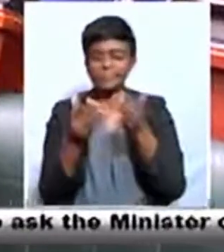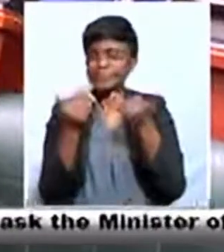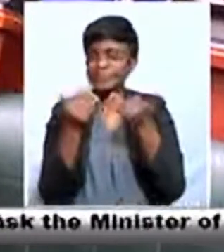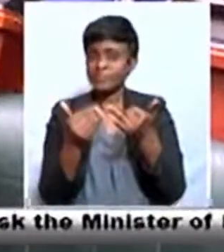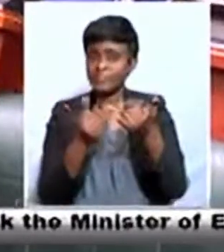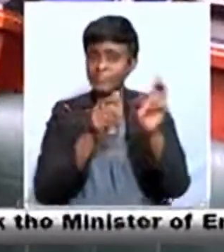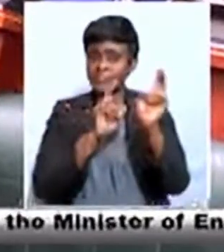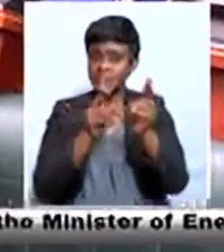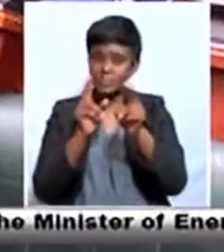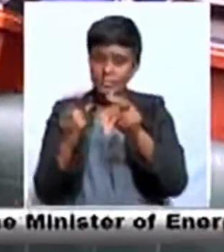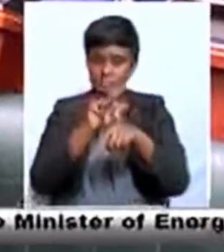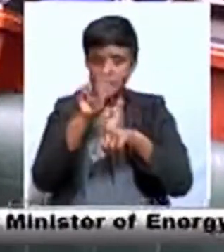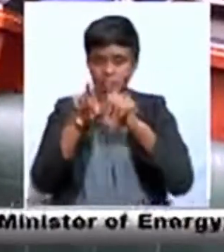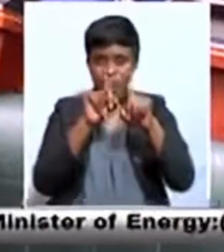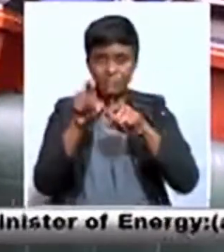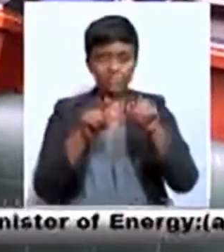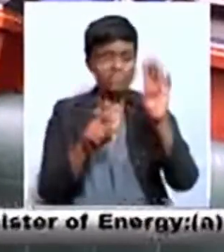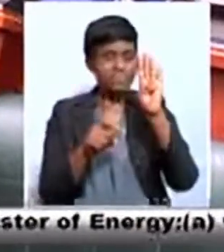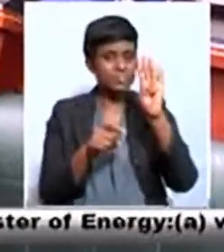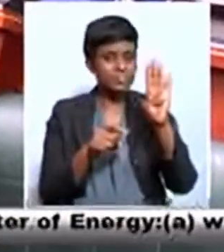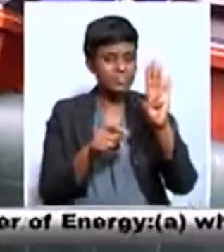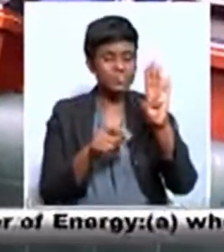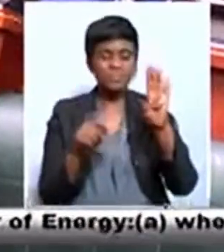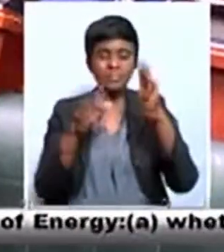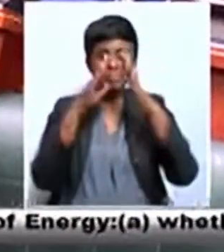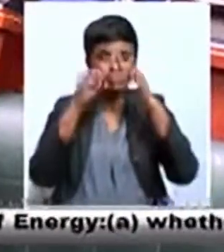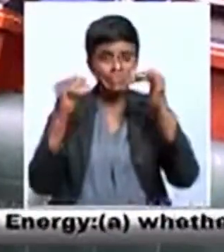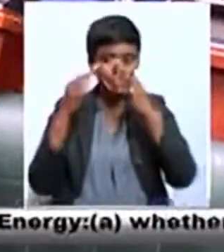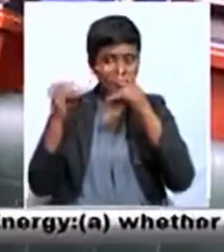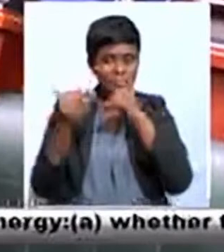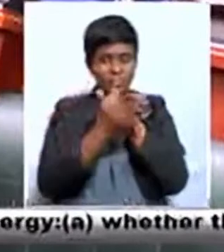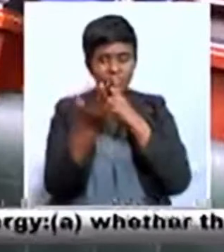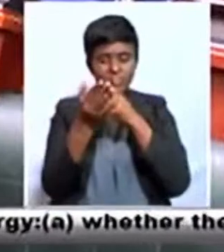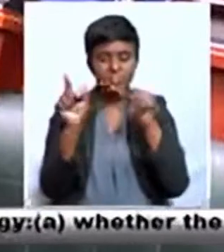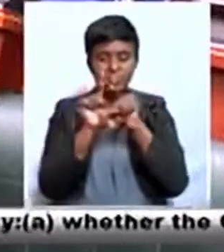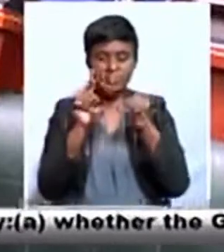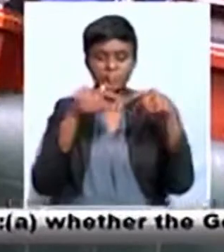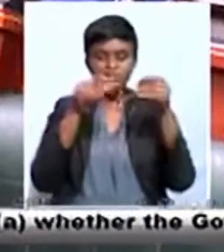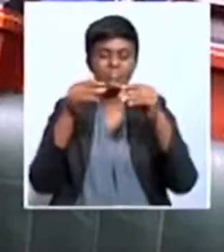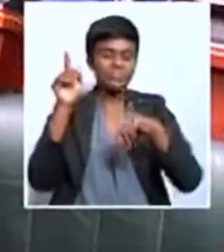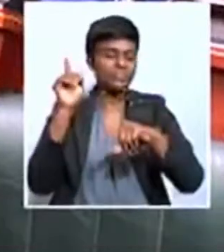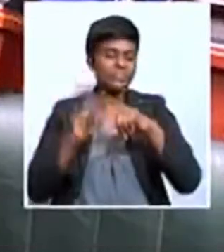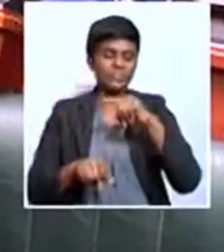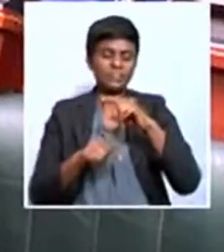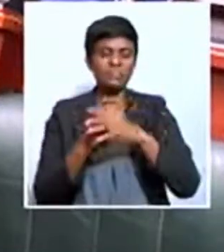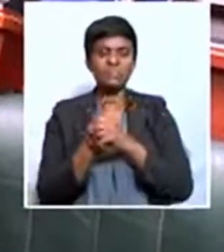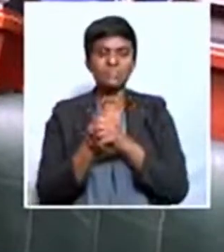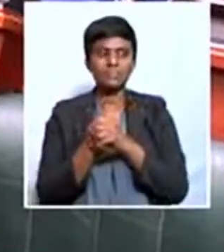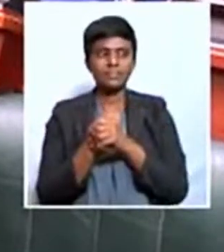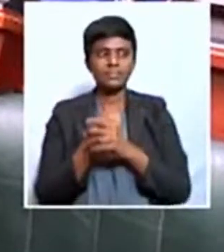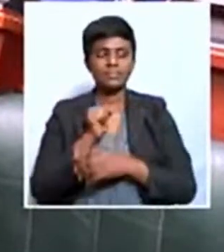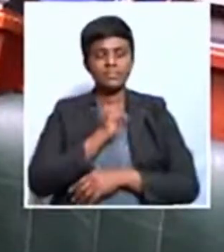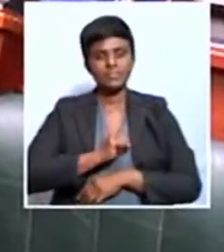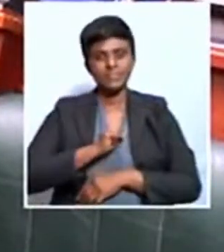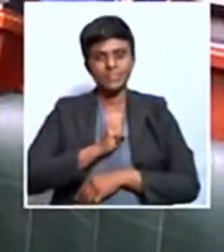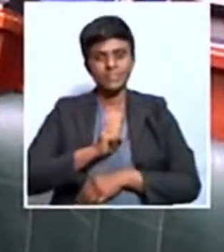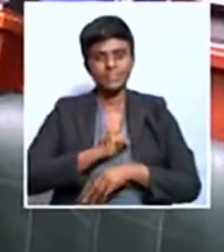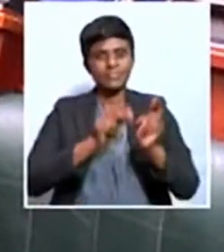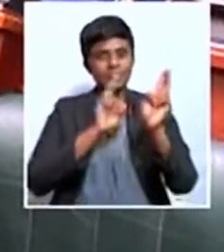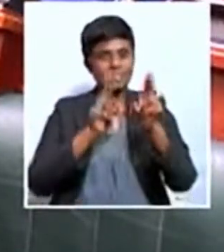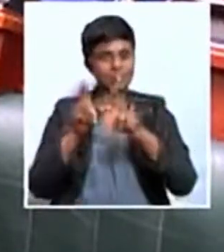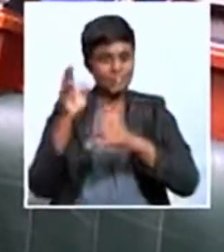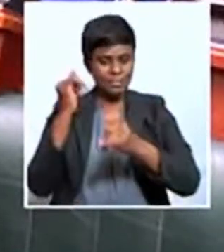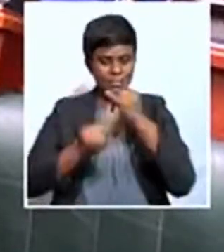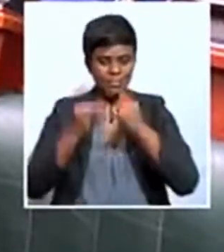Answer to question B, the housing unit will not be sold. So answer to the